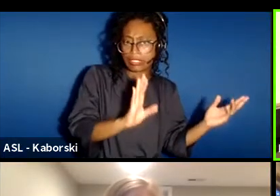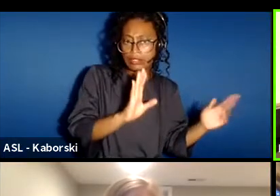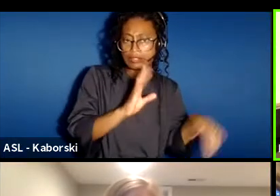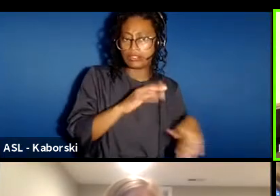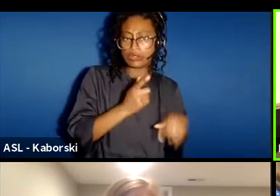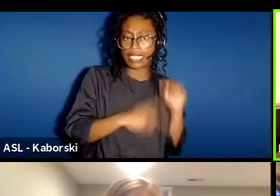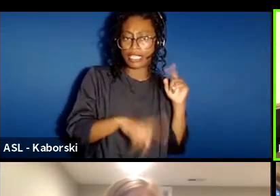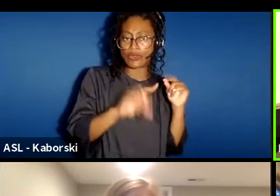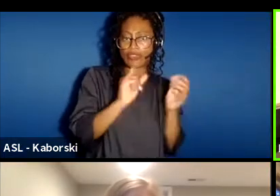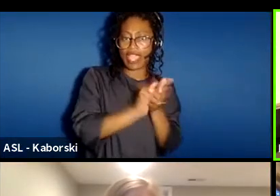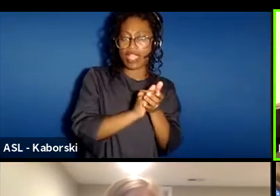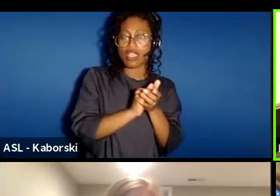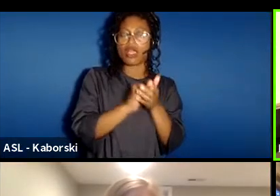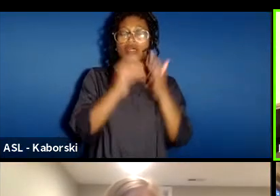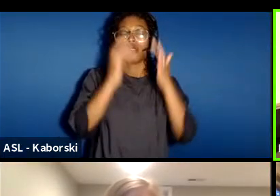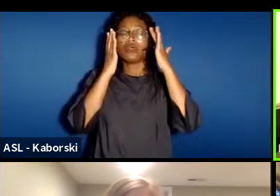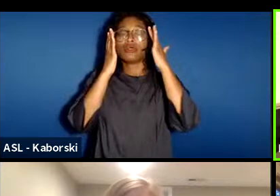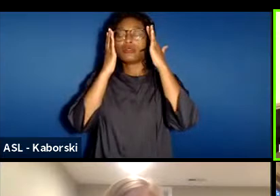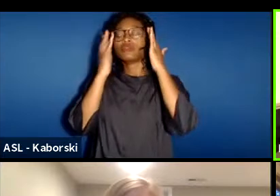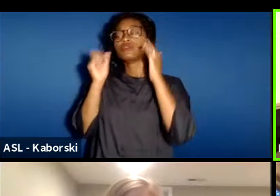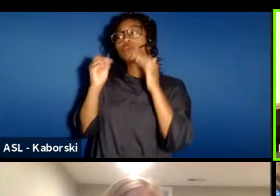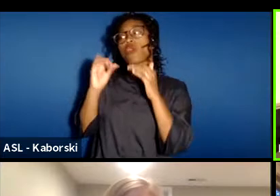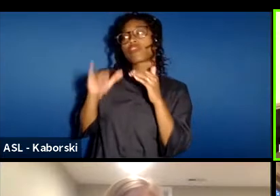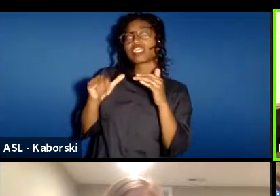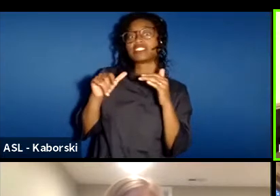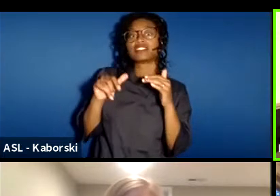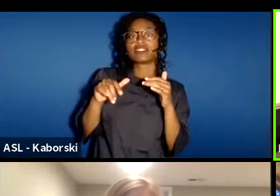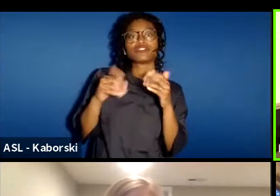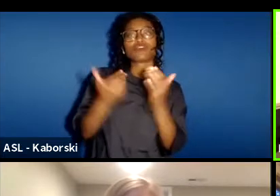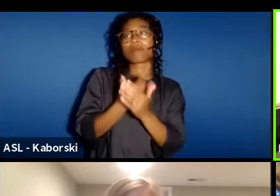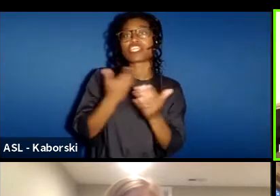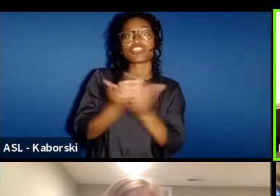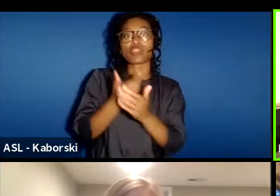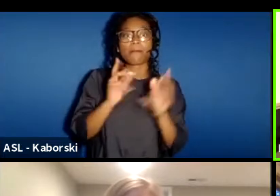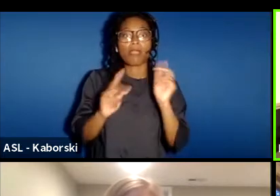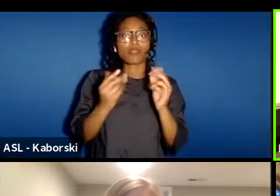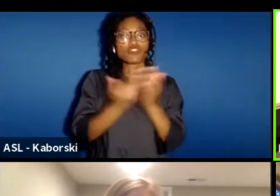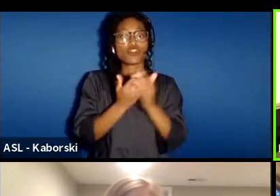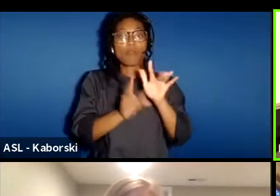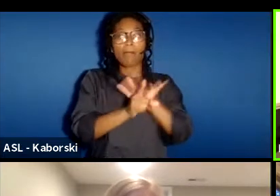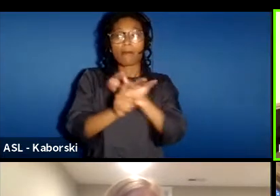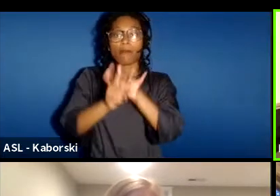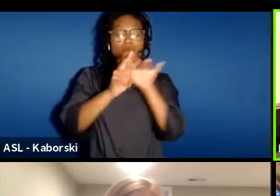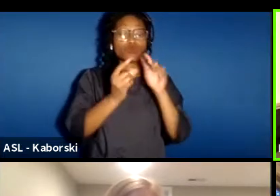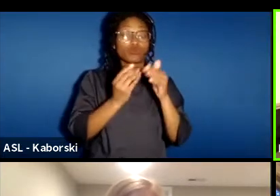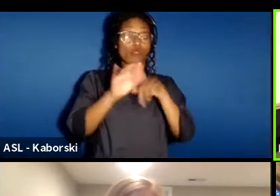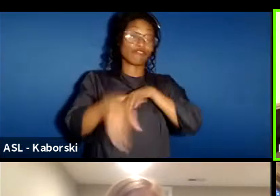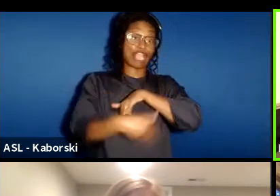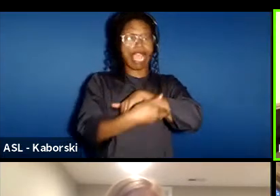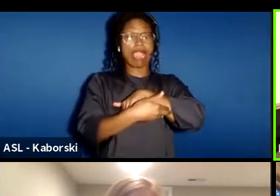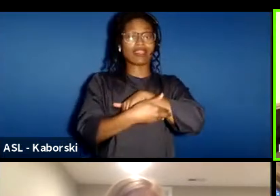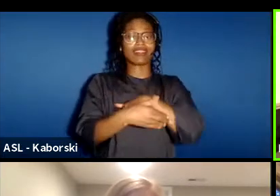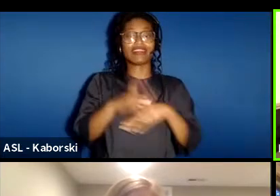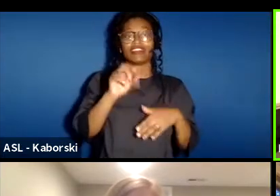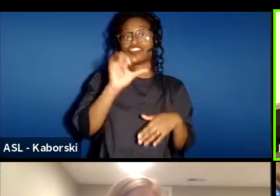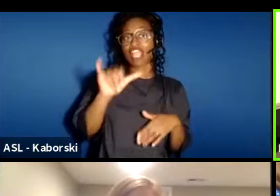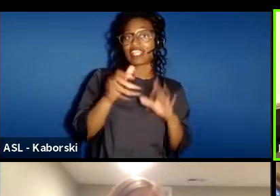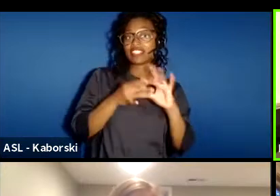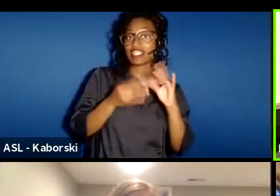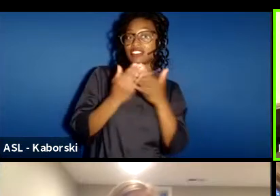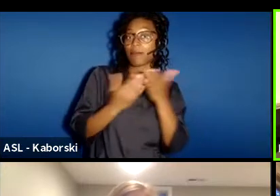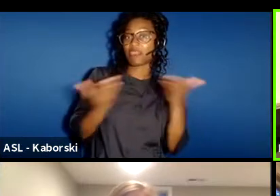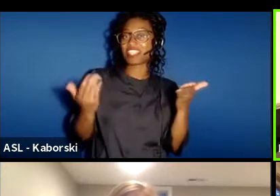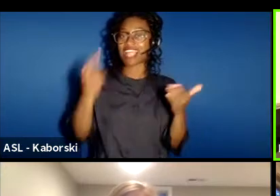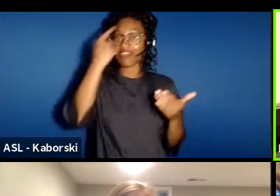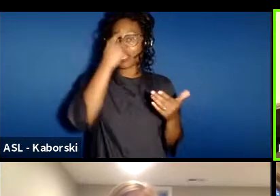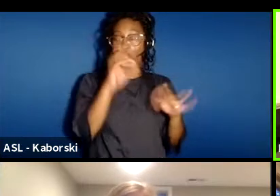such a saturated category and there's so many new players seemingly popping up overnight that, Jay hit on some themes that I think are